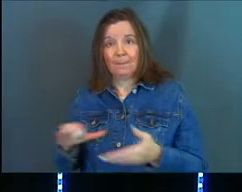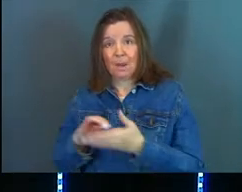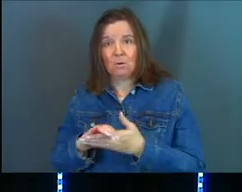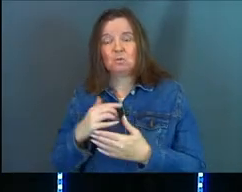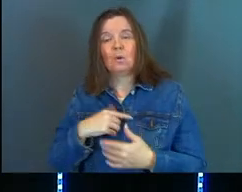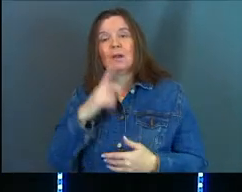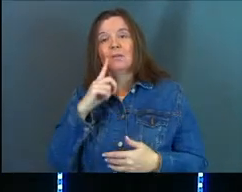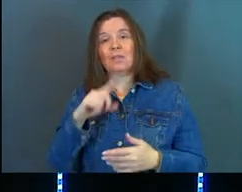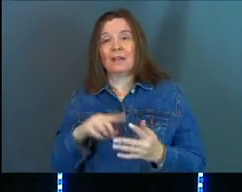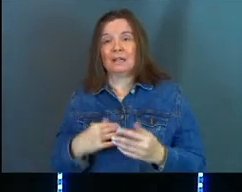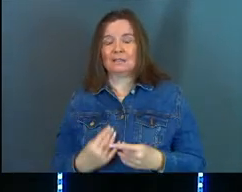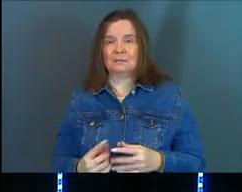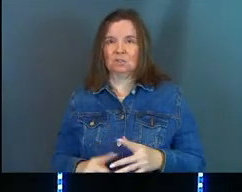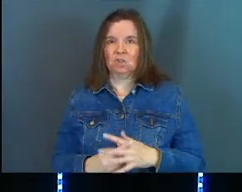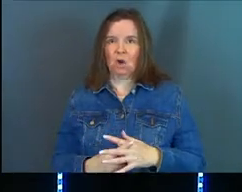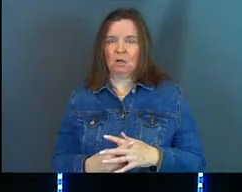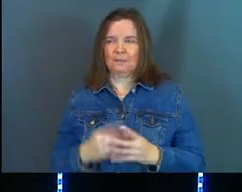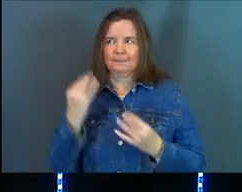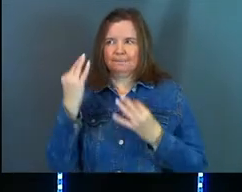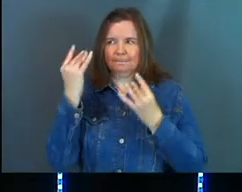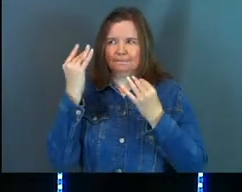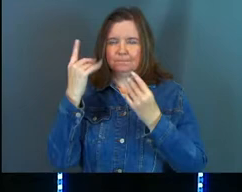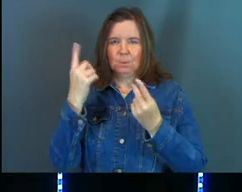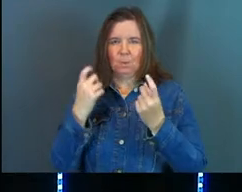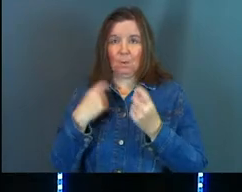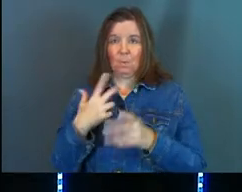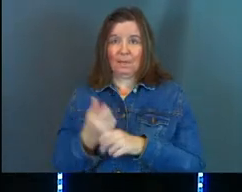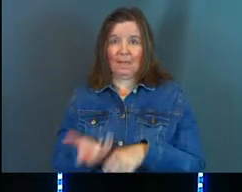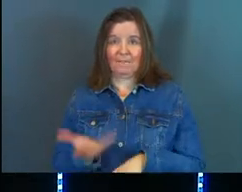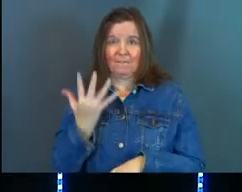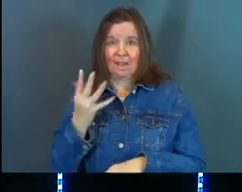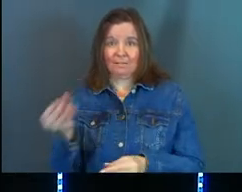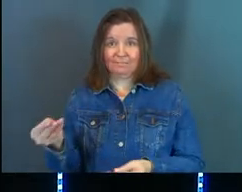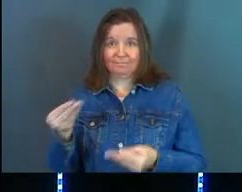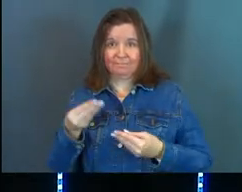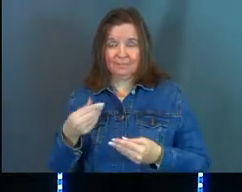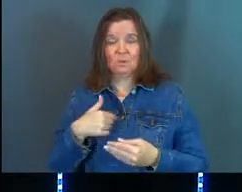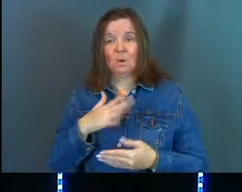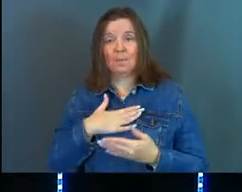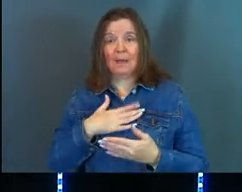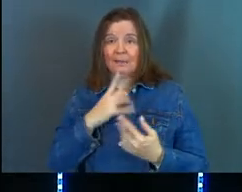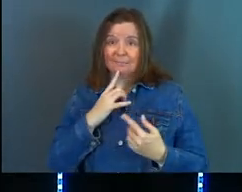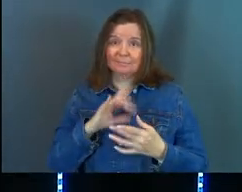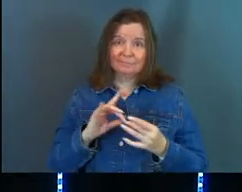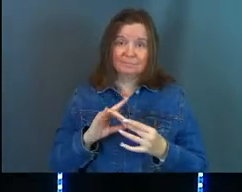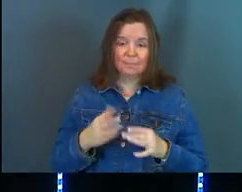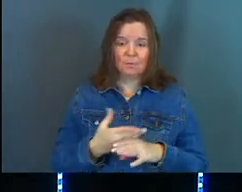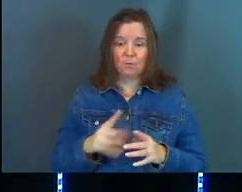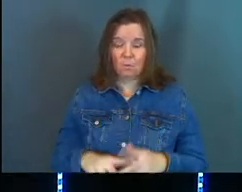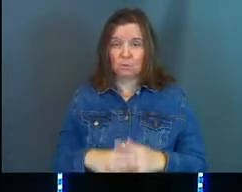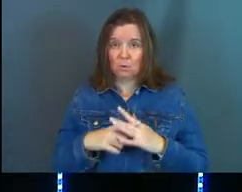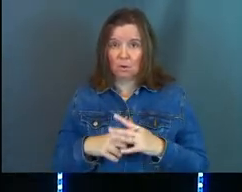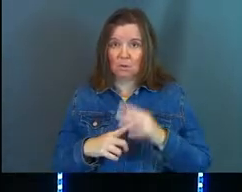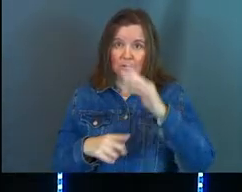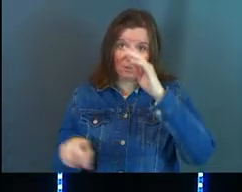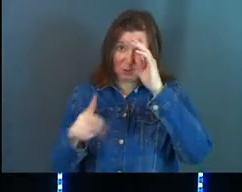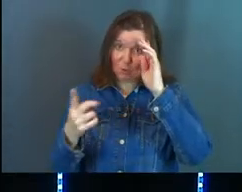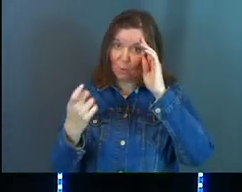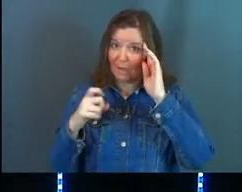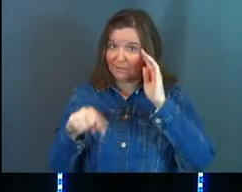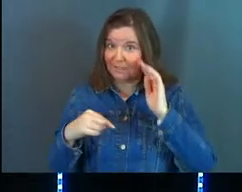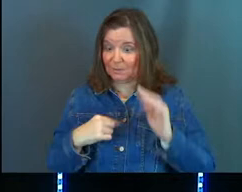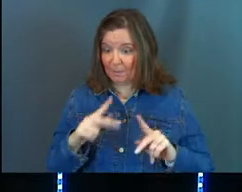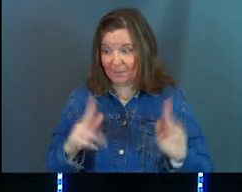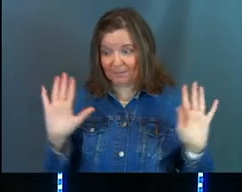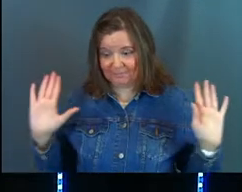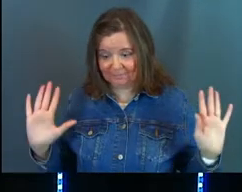I think that has stirred up some questions, and we got five of them. So my little disclaimer before we get started is you asked for this